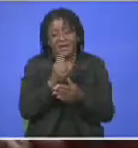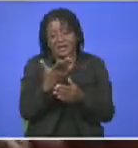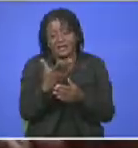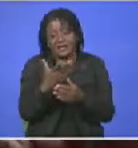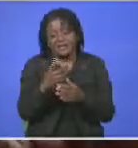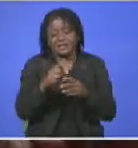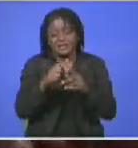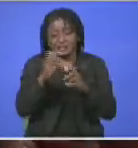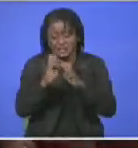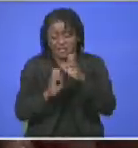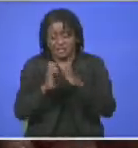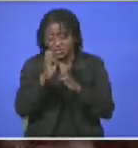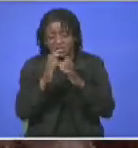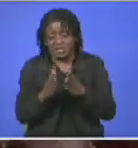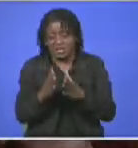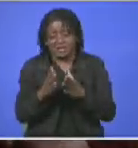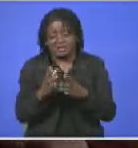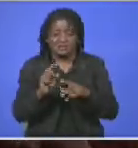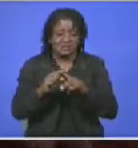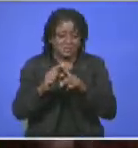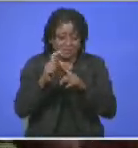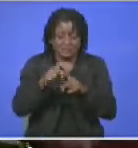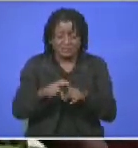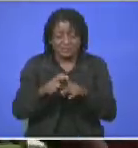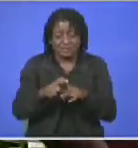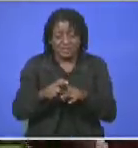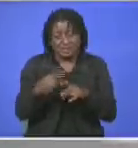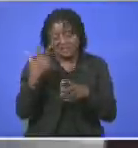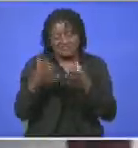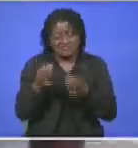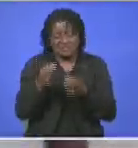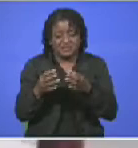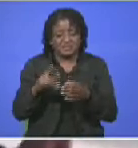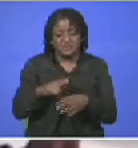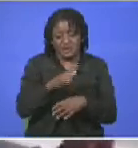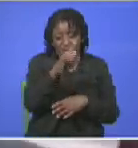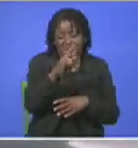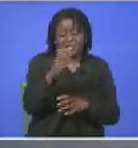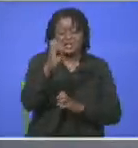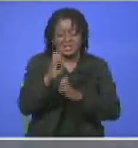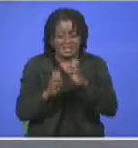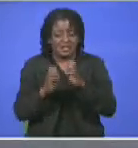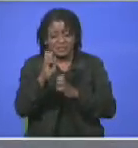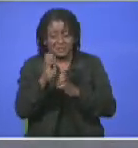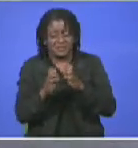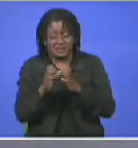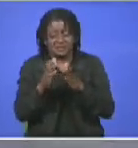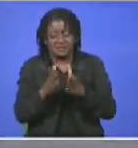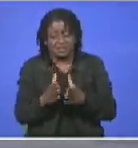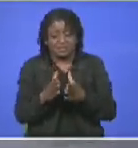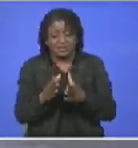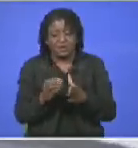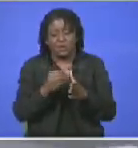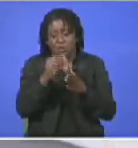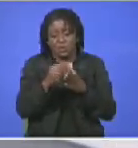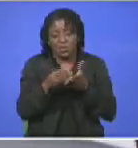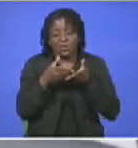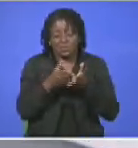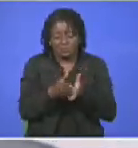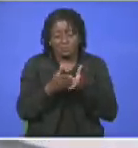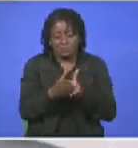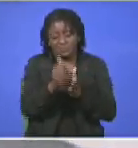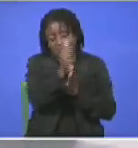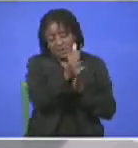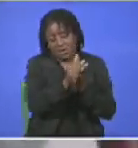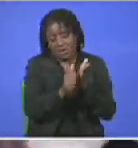civil engineer, an aeronautical engineer for airplanes, or a naval architect in the case of